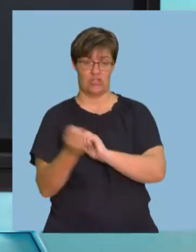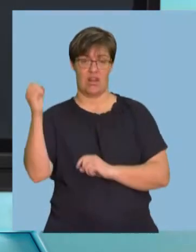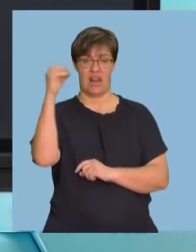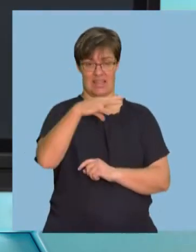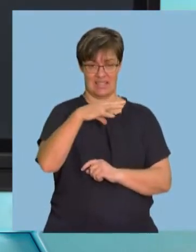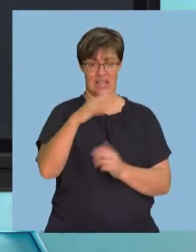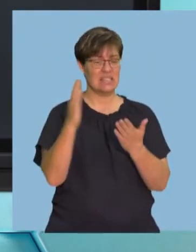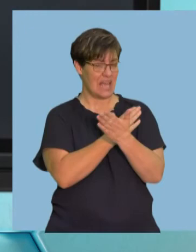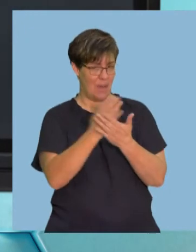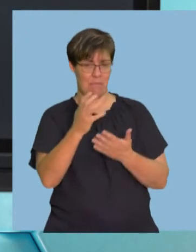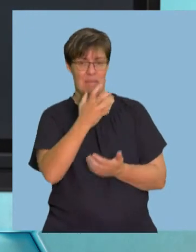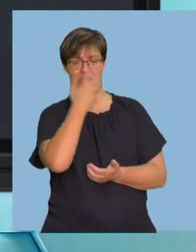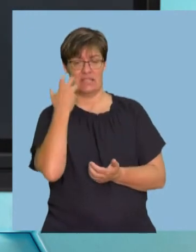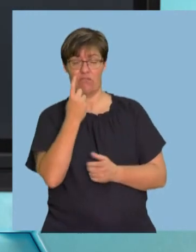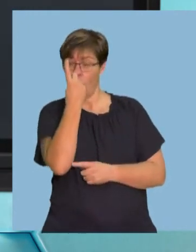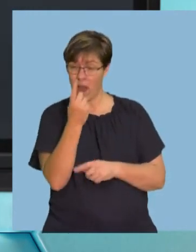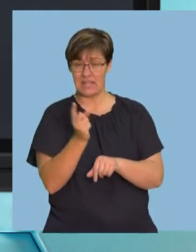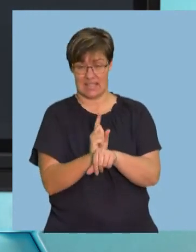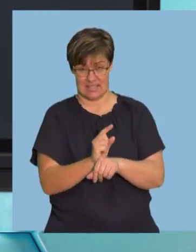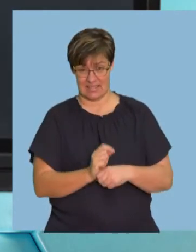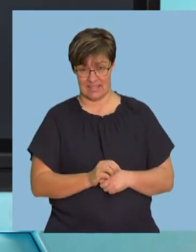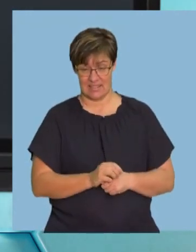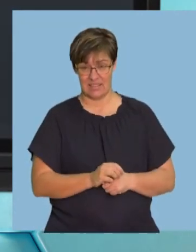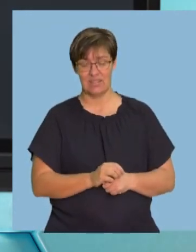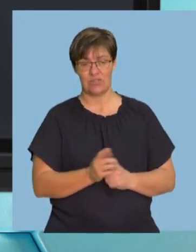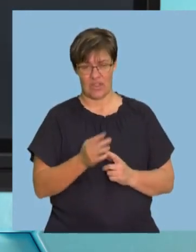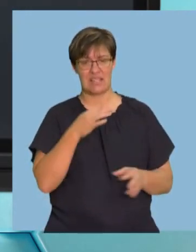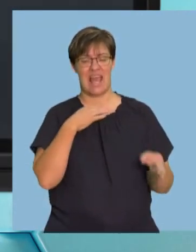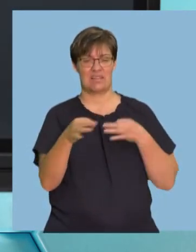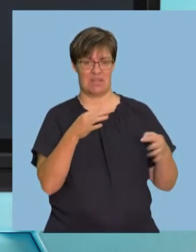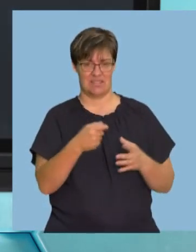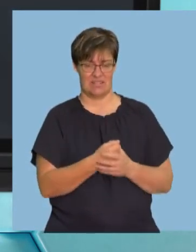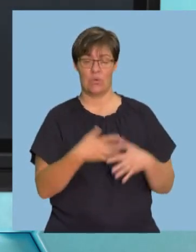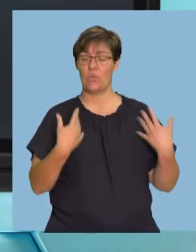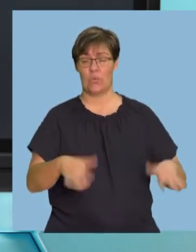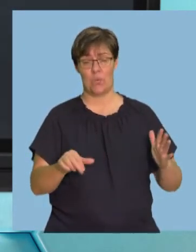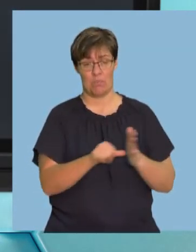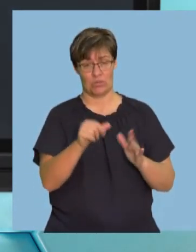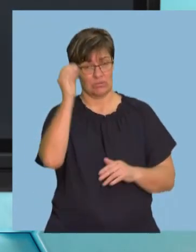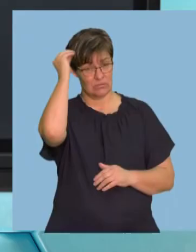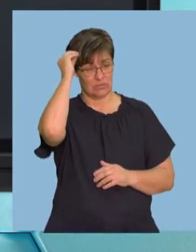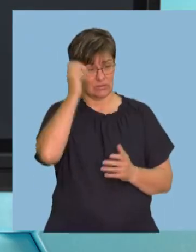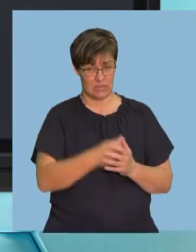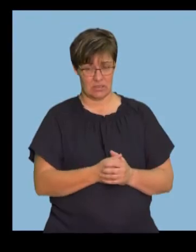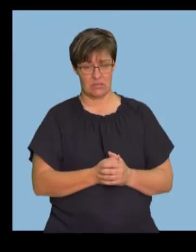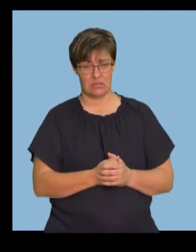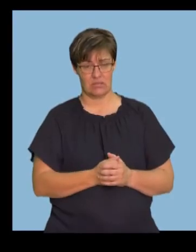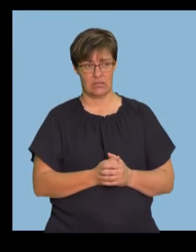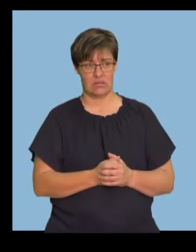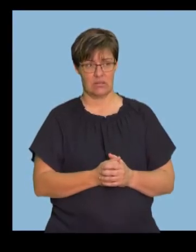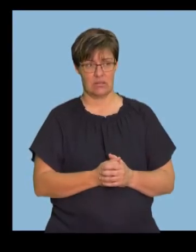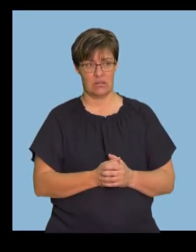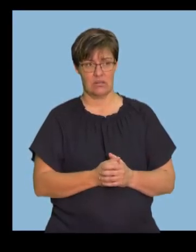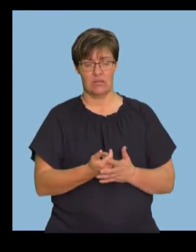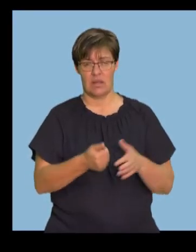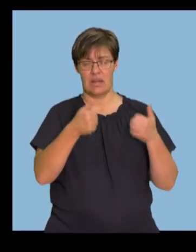into light, and maybe some of it heat for every second. So that's the long and short of it. Very, very important, okay? Which